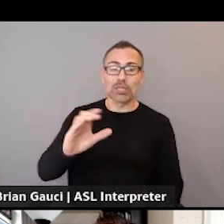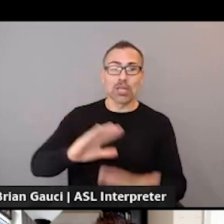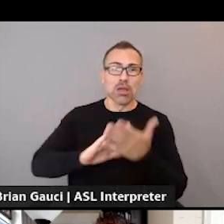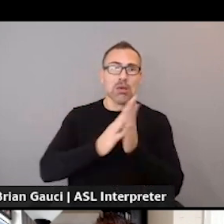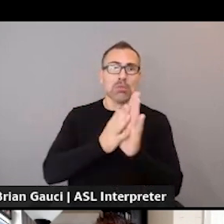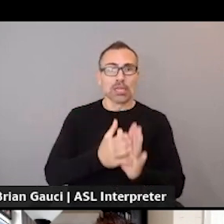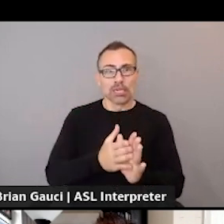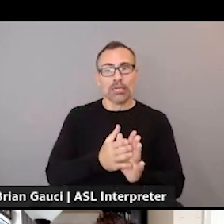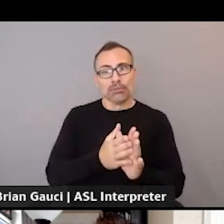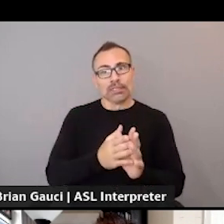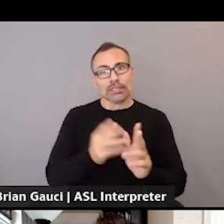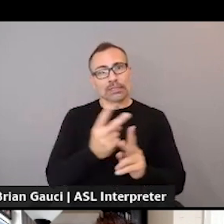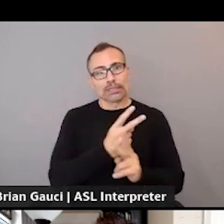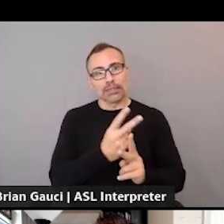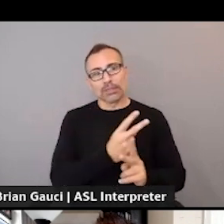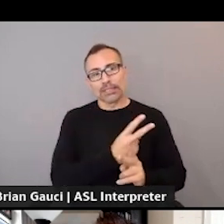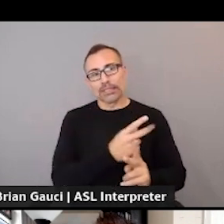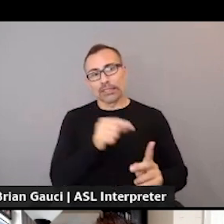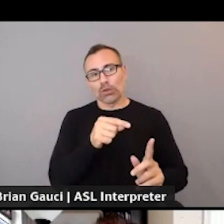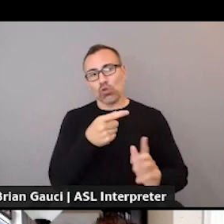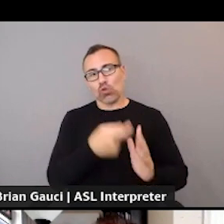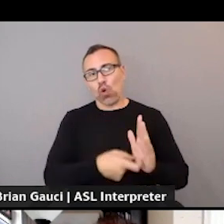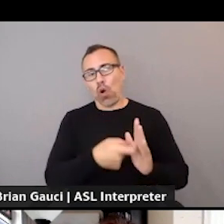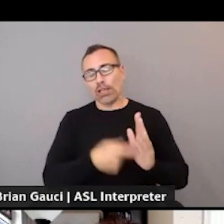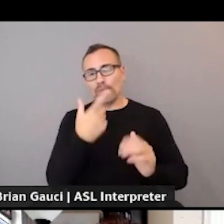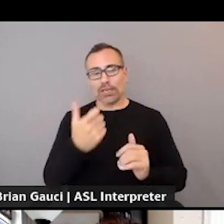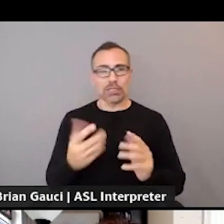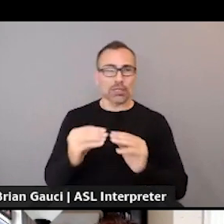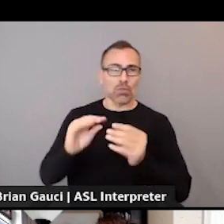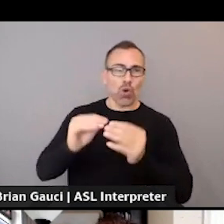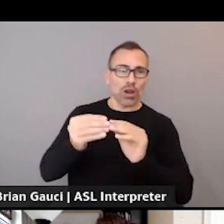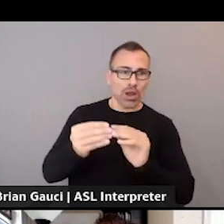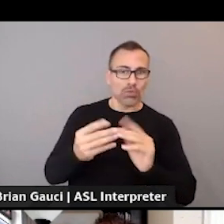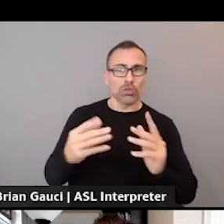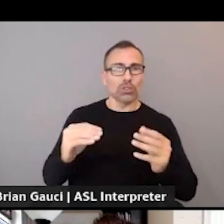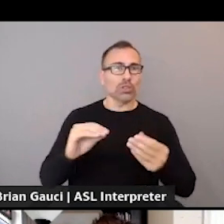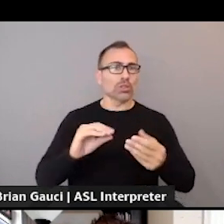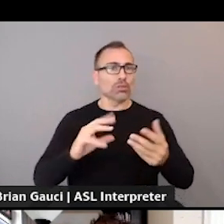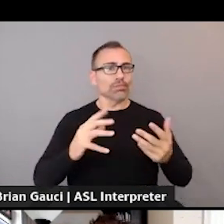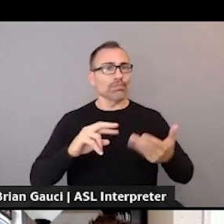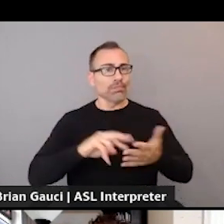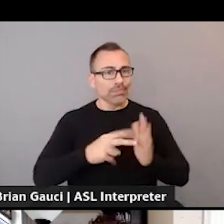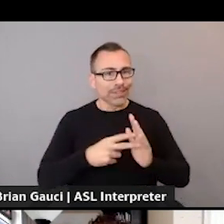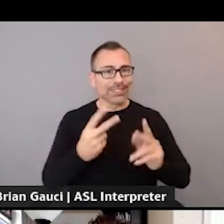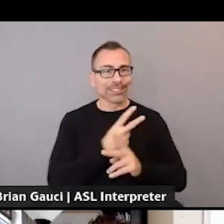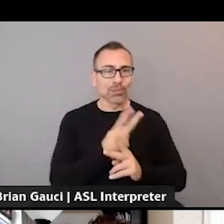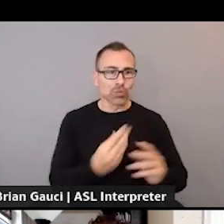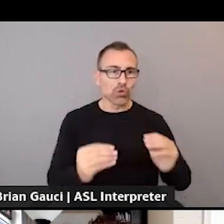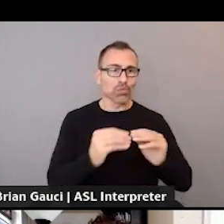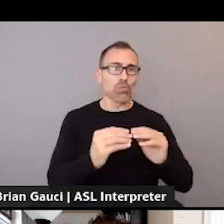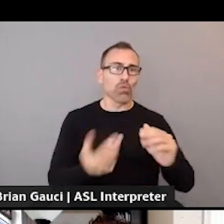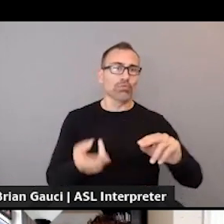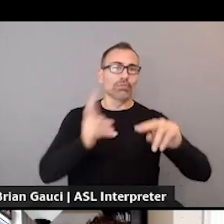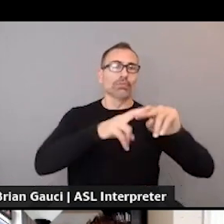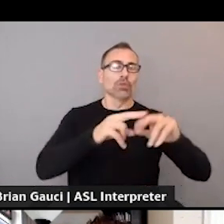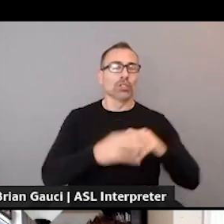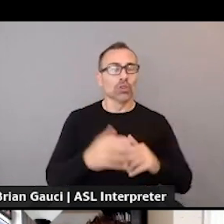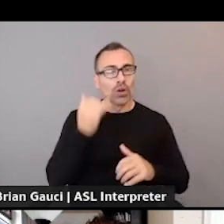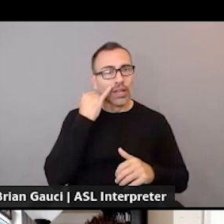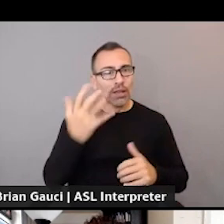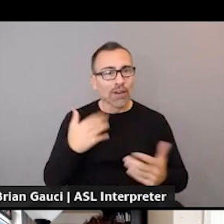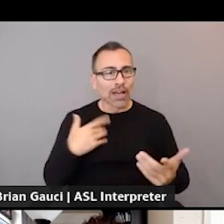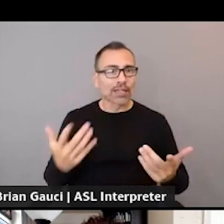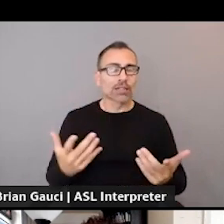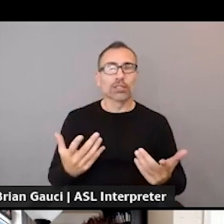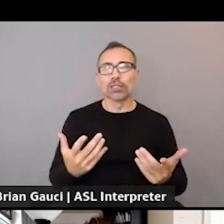too expensive, but the larger the numbers, the more compute you actually have to use. So if I was able to output numbers as like